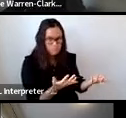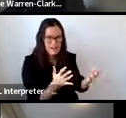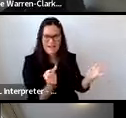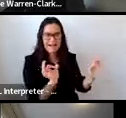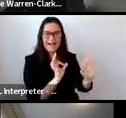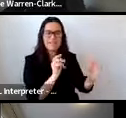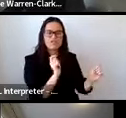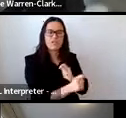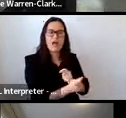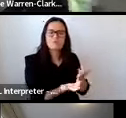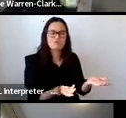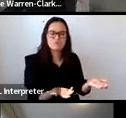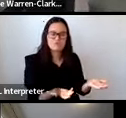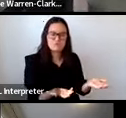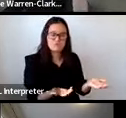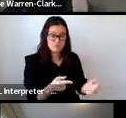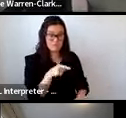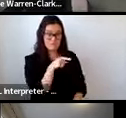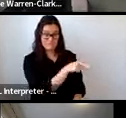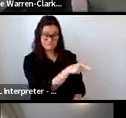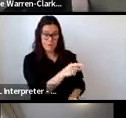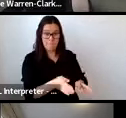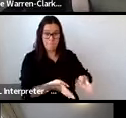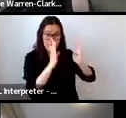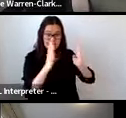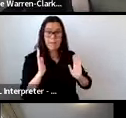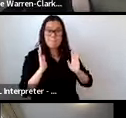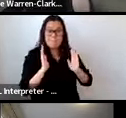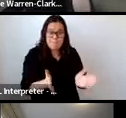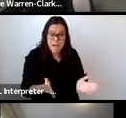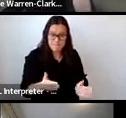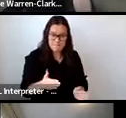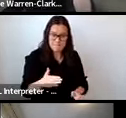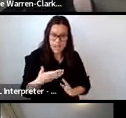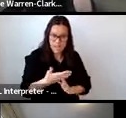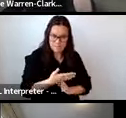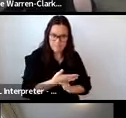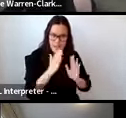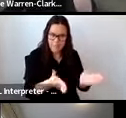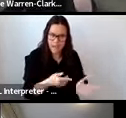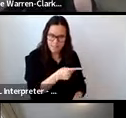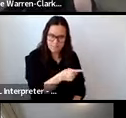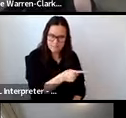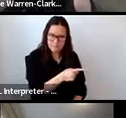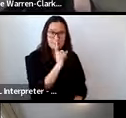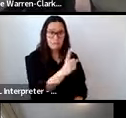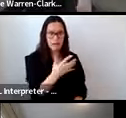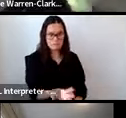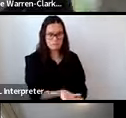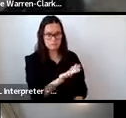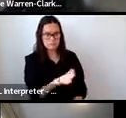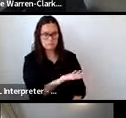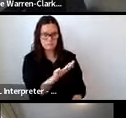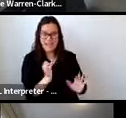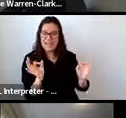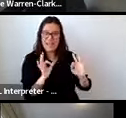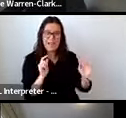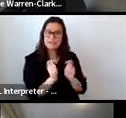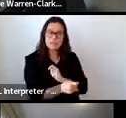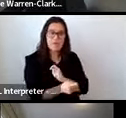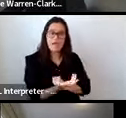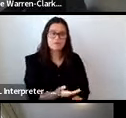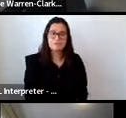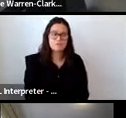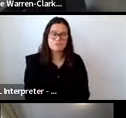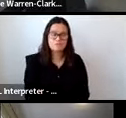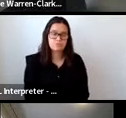this property have accessibility, nothing gets done. There's no way for